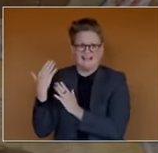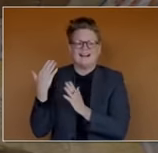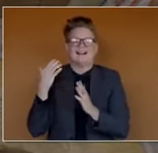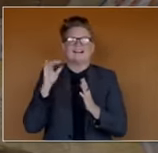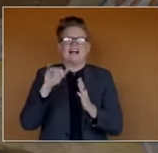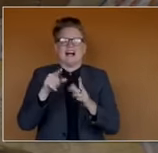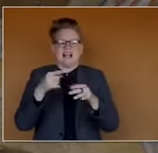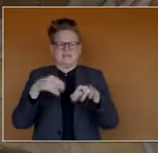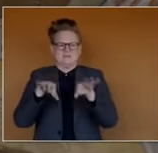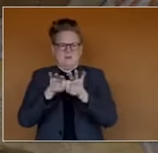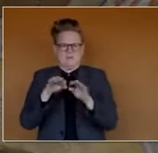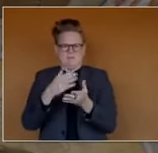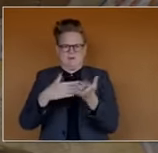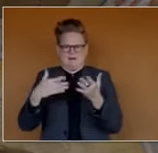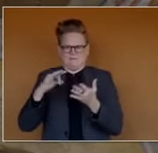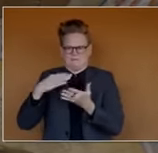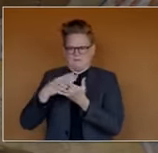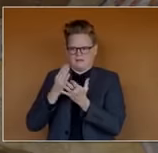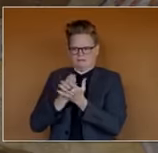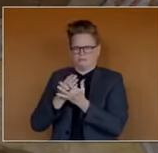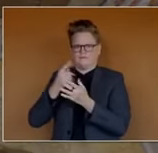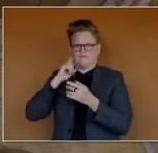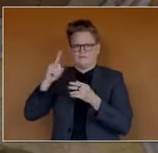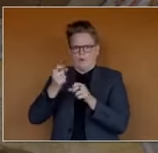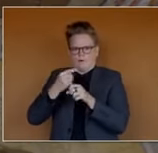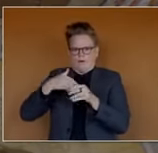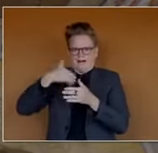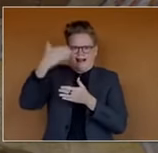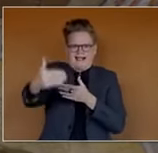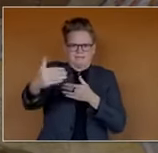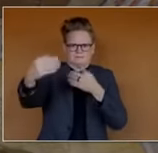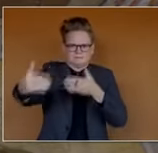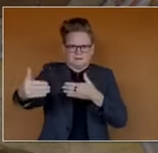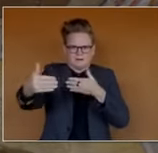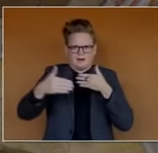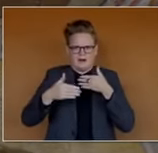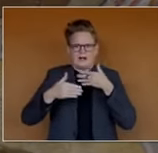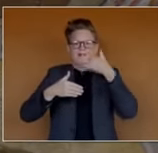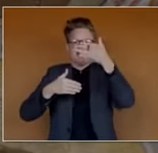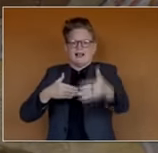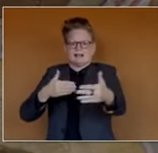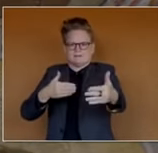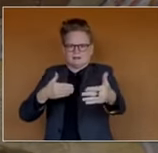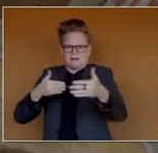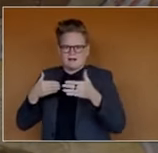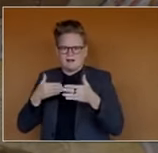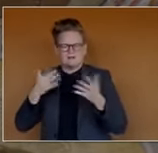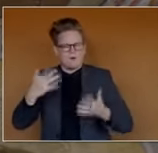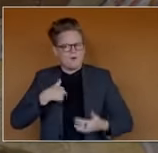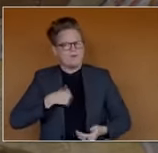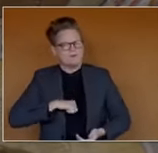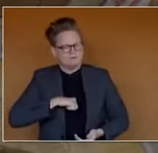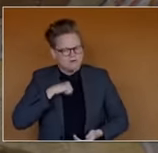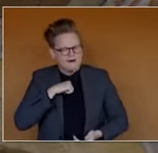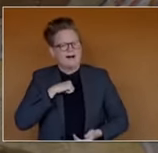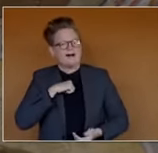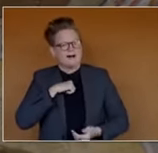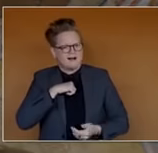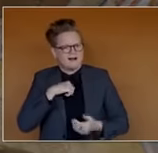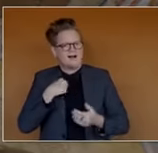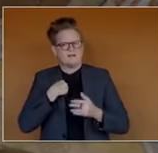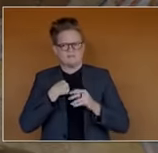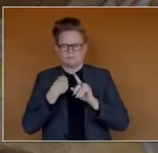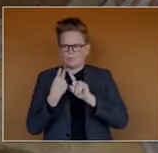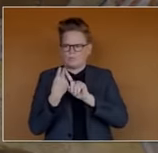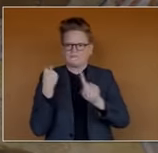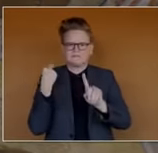one of the reasons, and I was very proud and very grateful to review in detail the work that the Senate did and the Assembly did